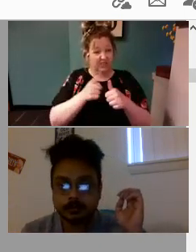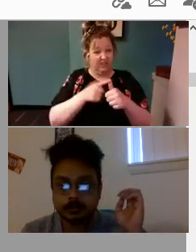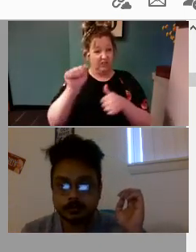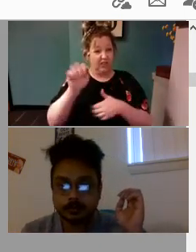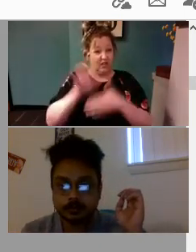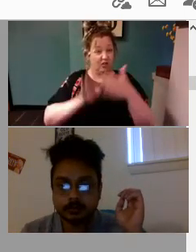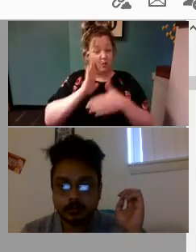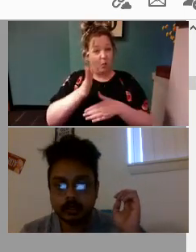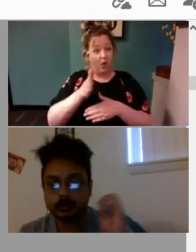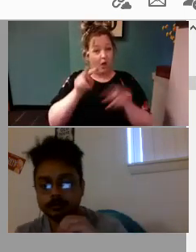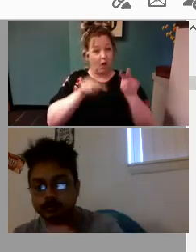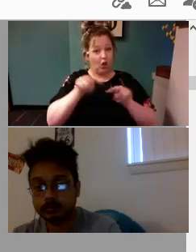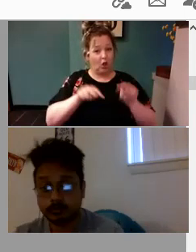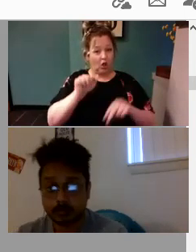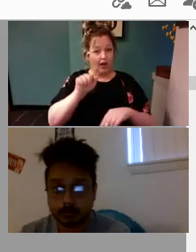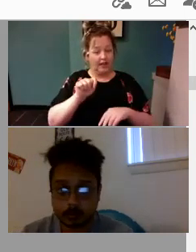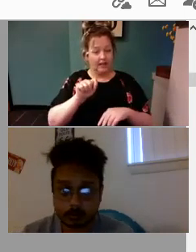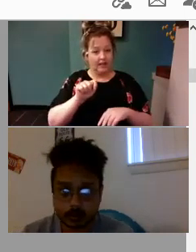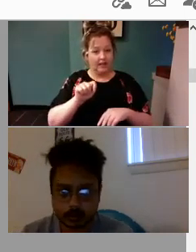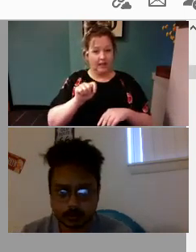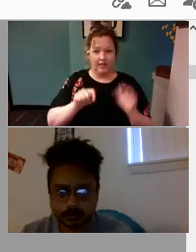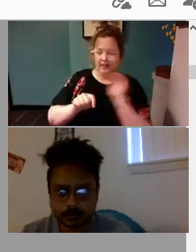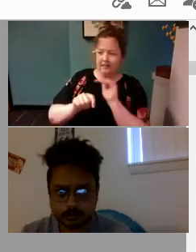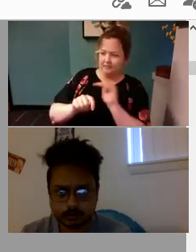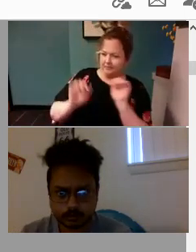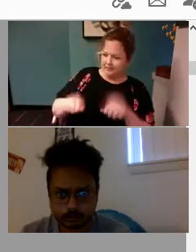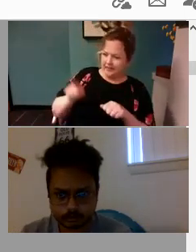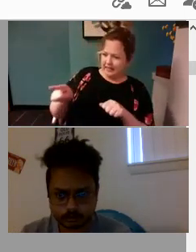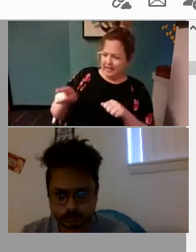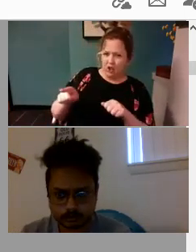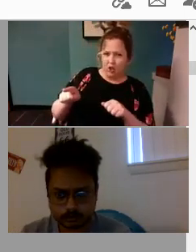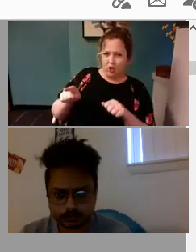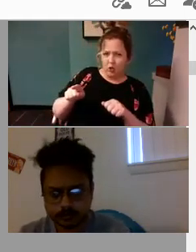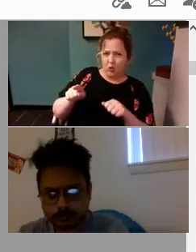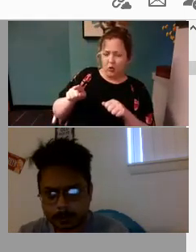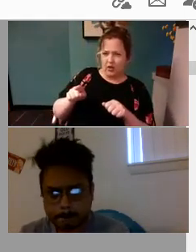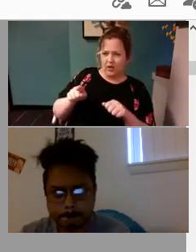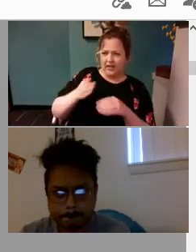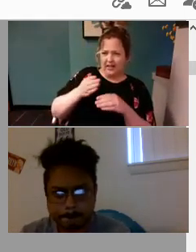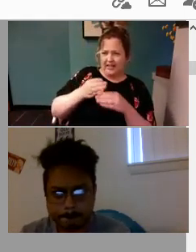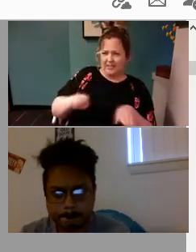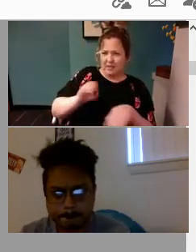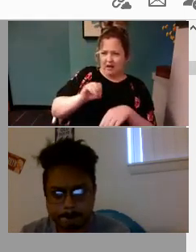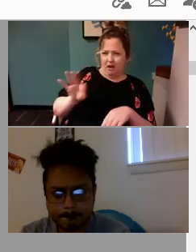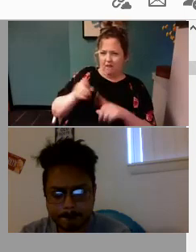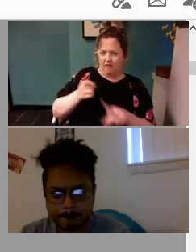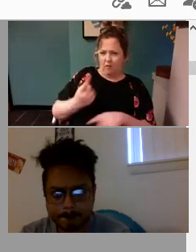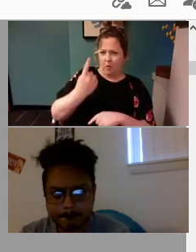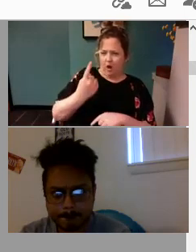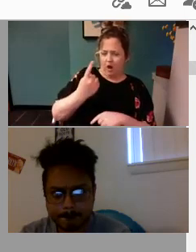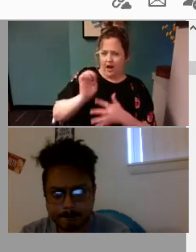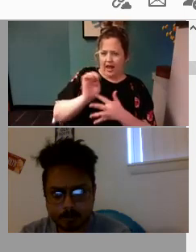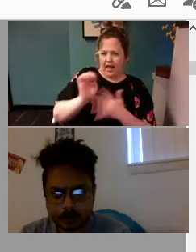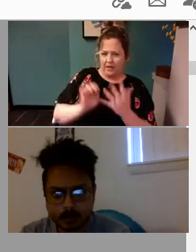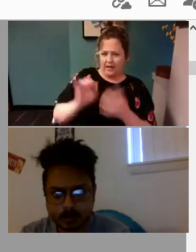So can you split off from one element? So like, can your tree have like A to C, then